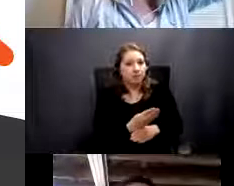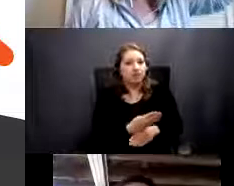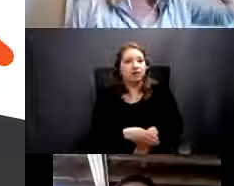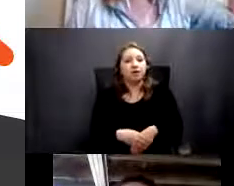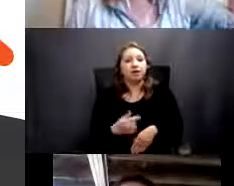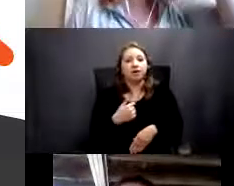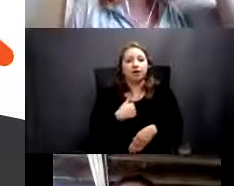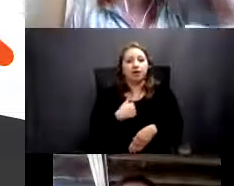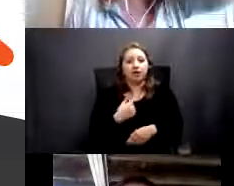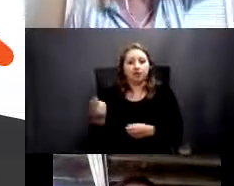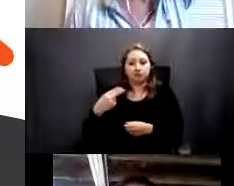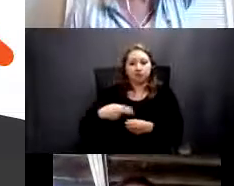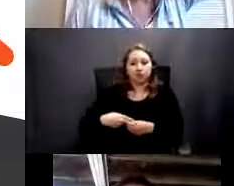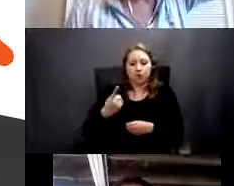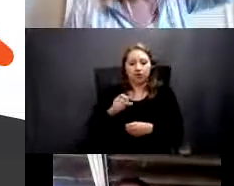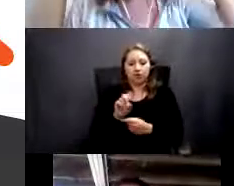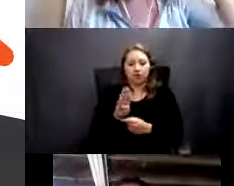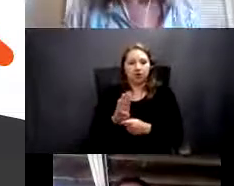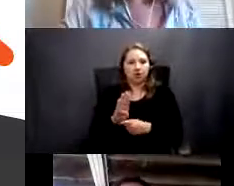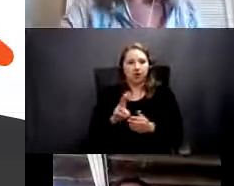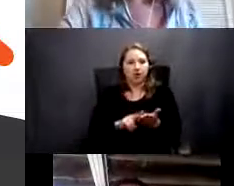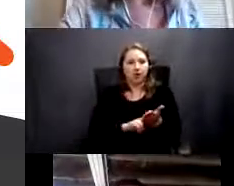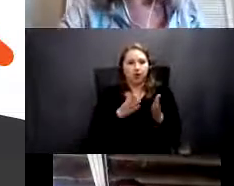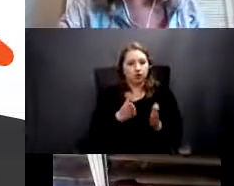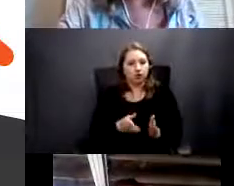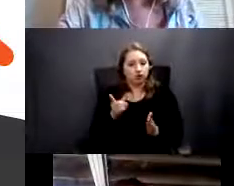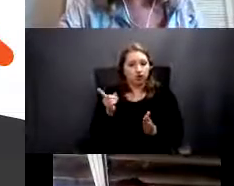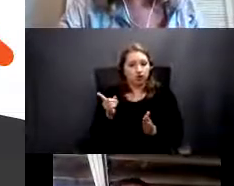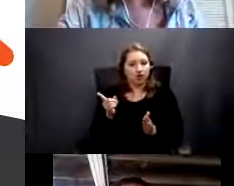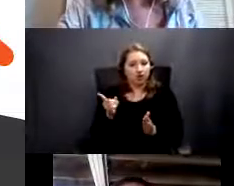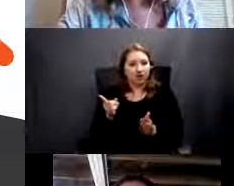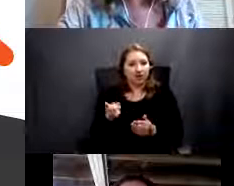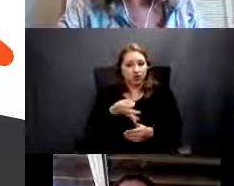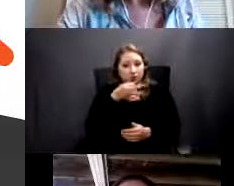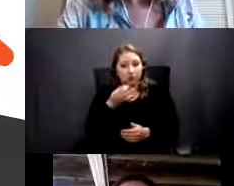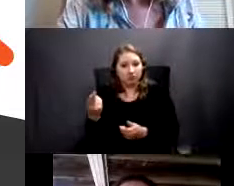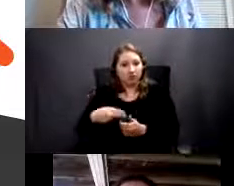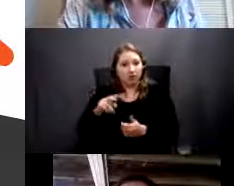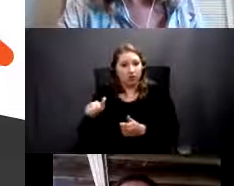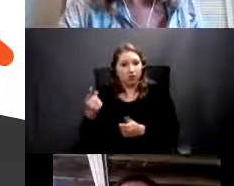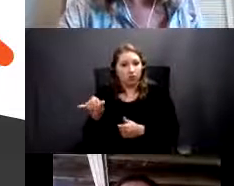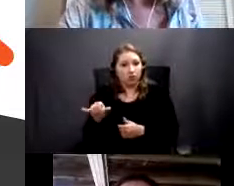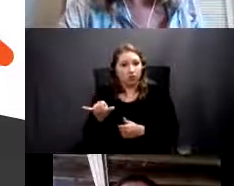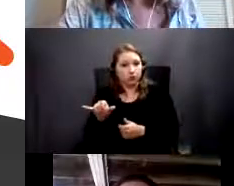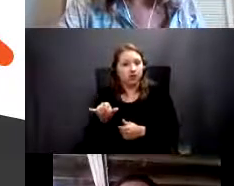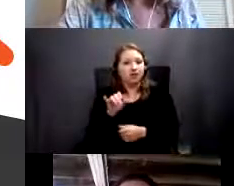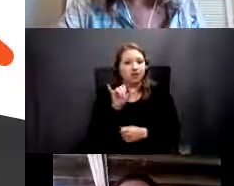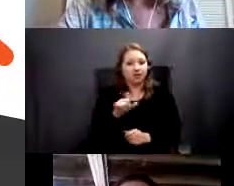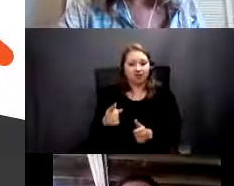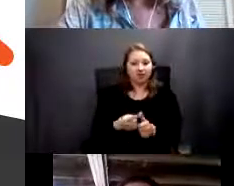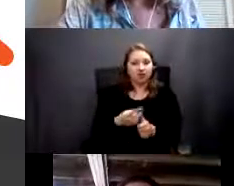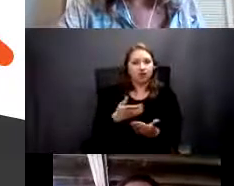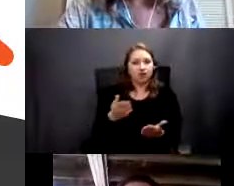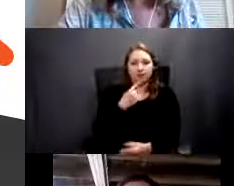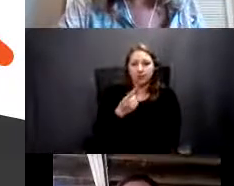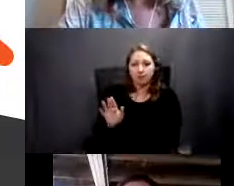one subcontractor and I'm going to be bringing on another, that's one of the first things I tell them is don't